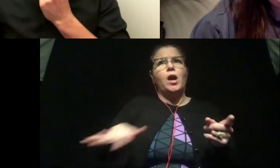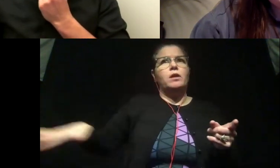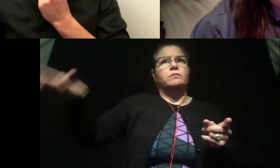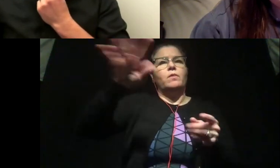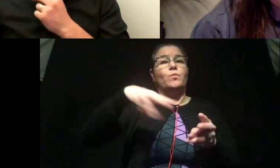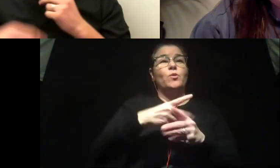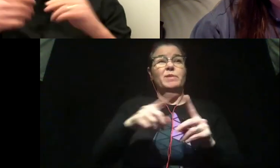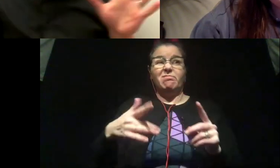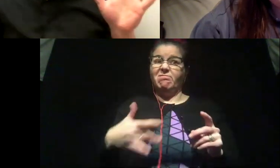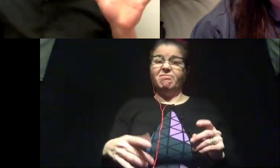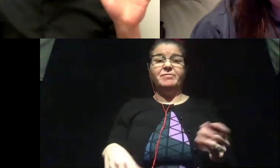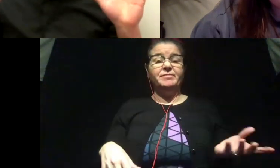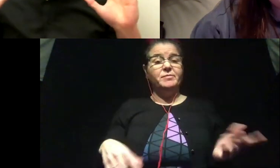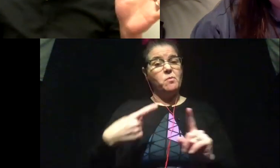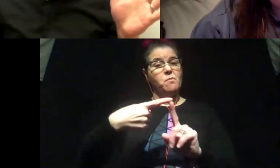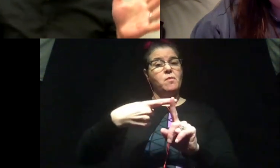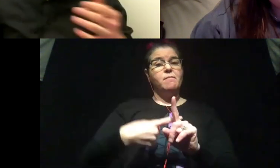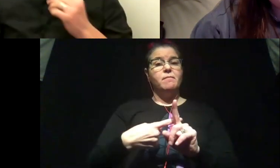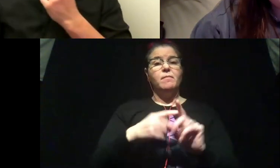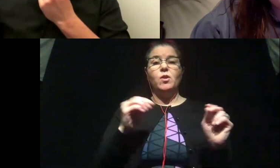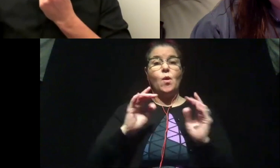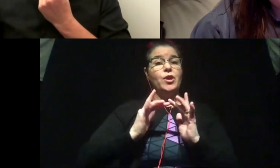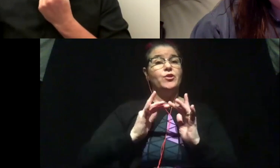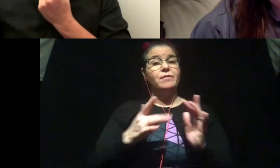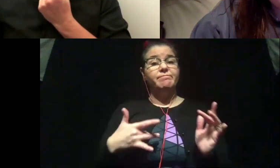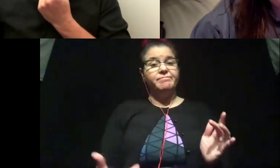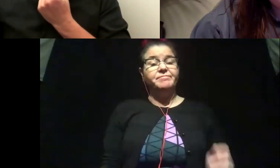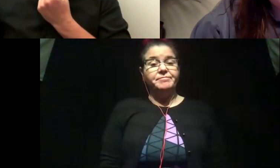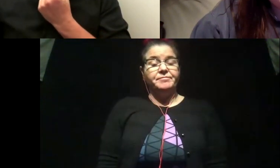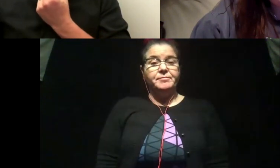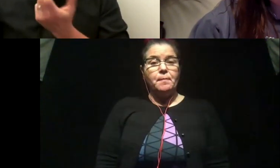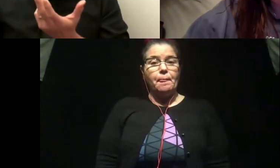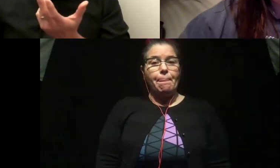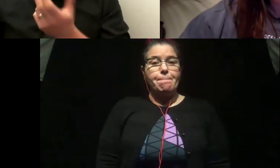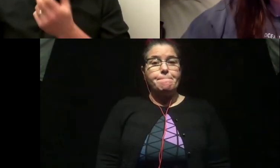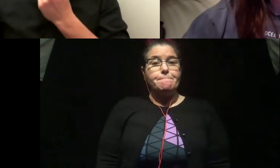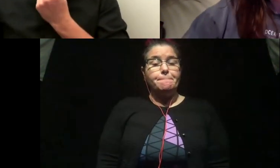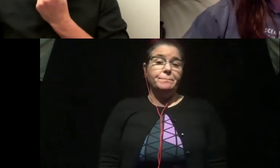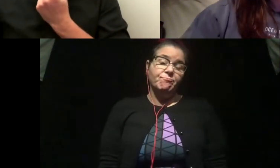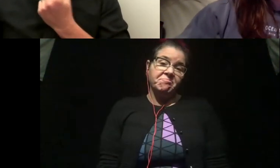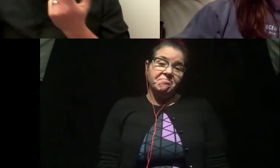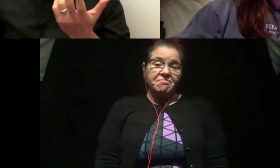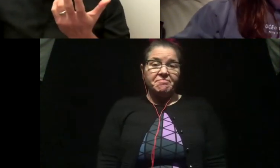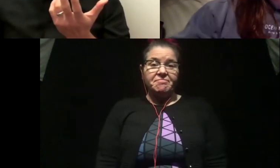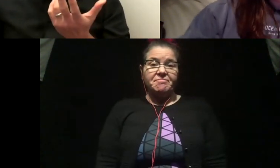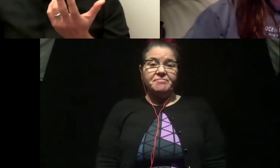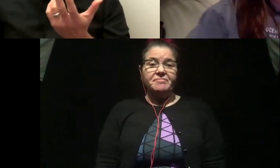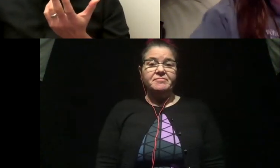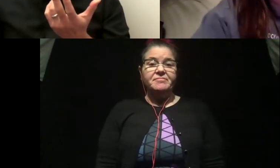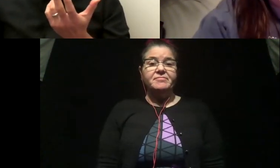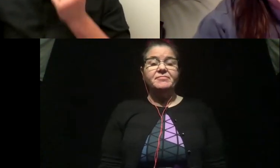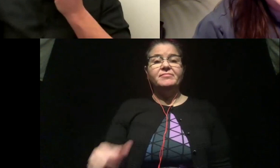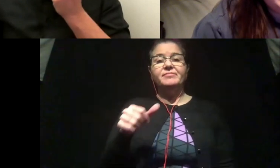generally speaking, we go about a month with no internet out there. So which is, you don't get as